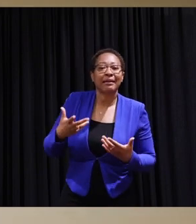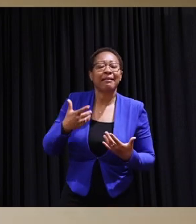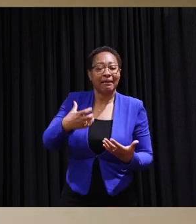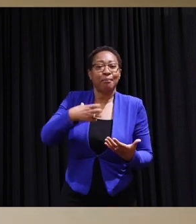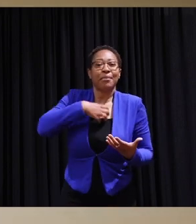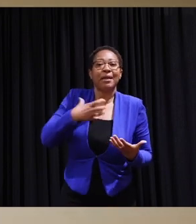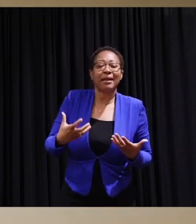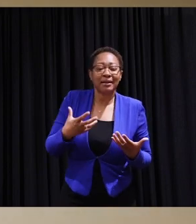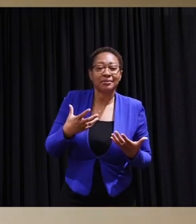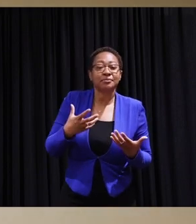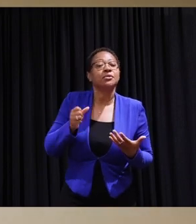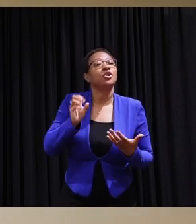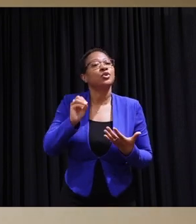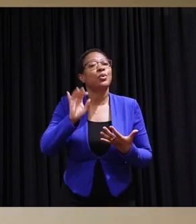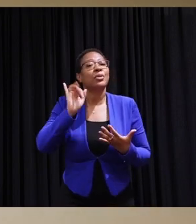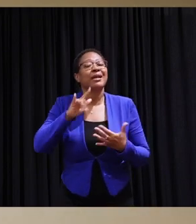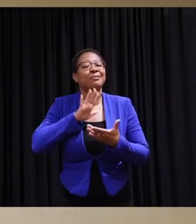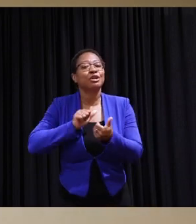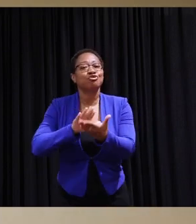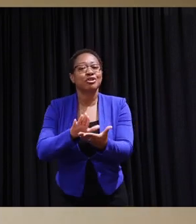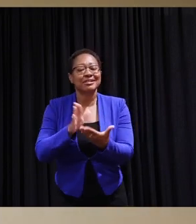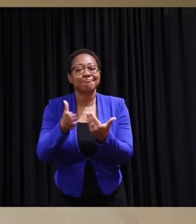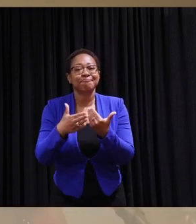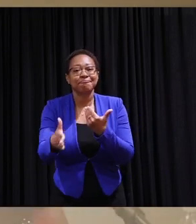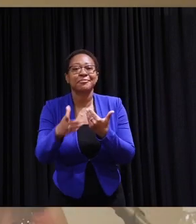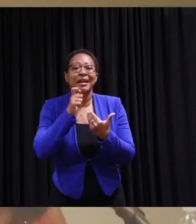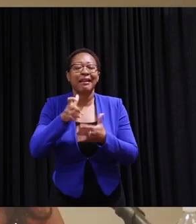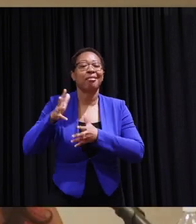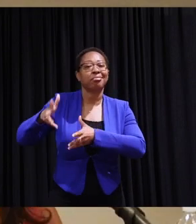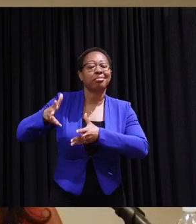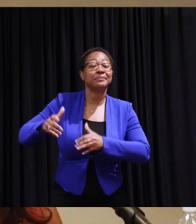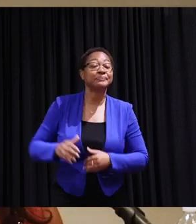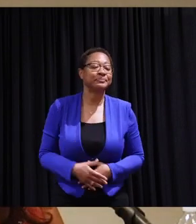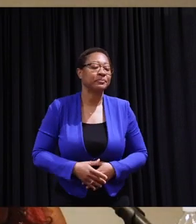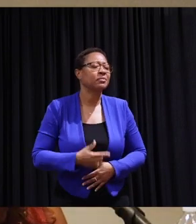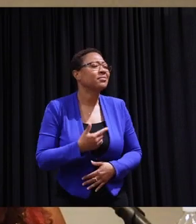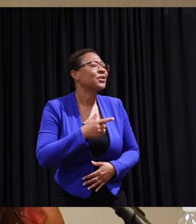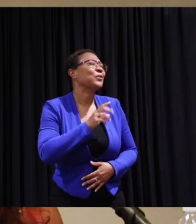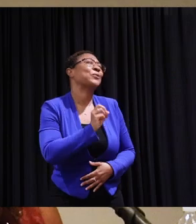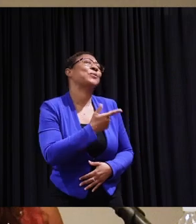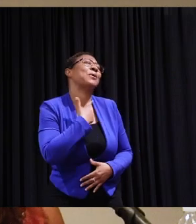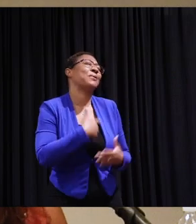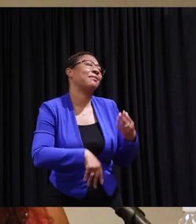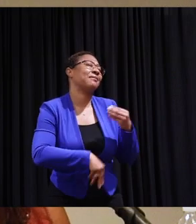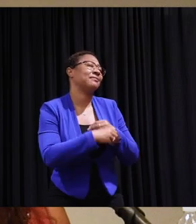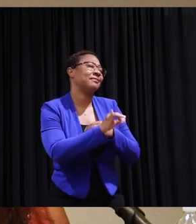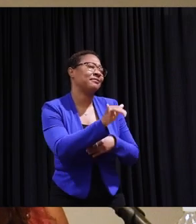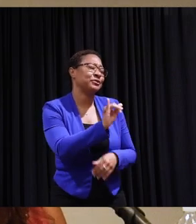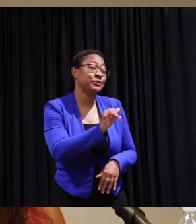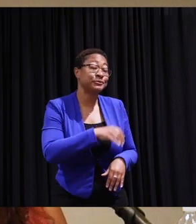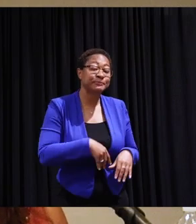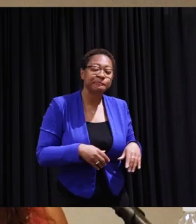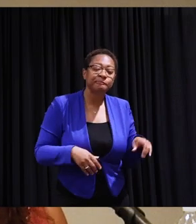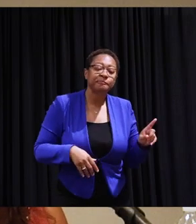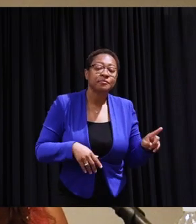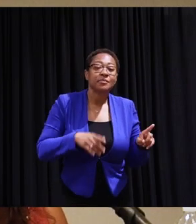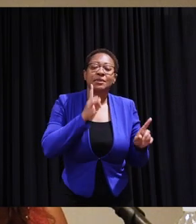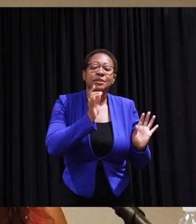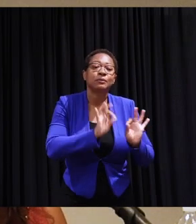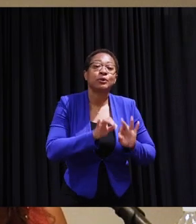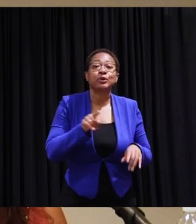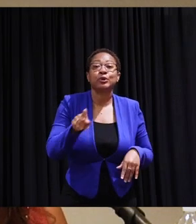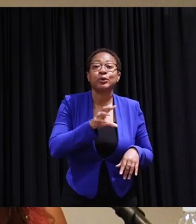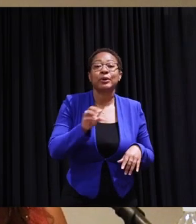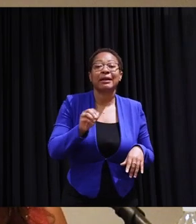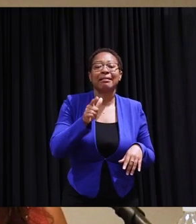say something so that it can be addressed. Nice. I'd love to add to that. I think it's so important, like you mentioned, Linda, to